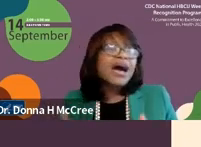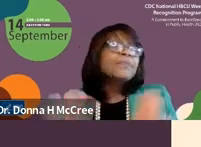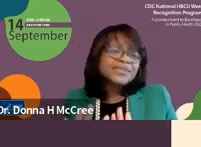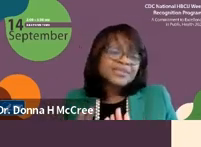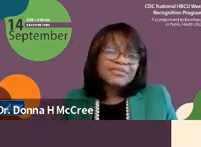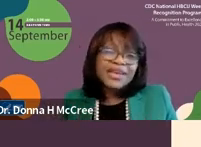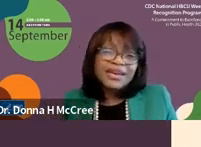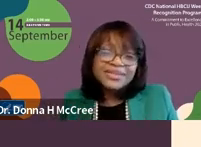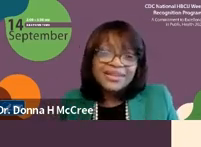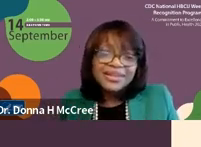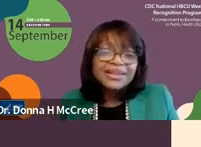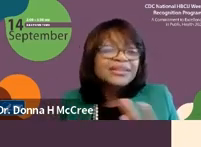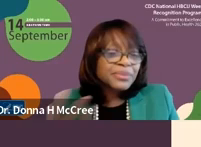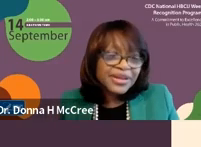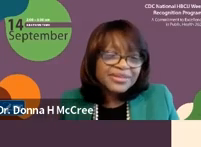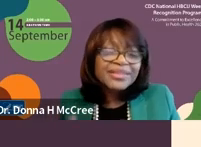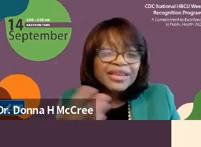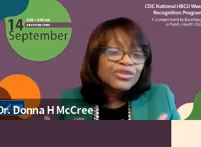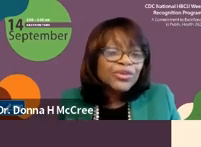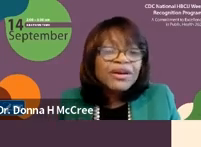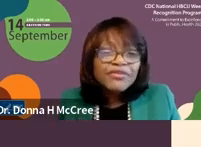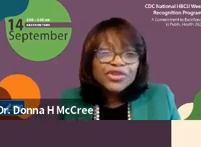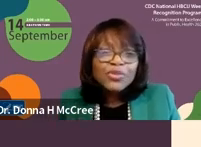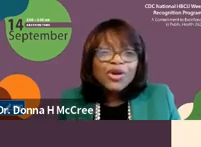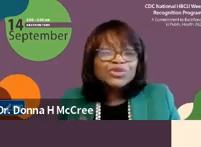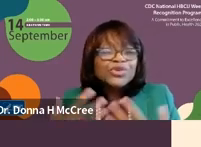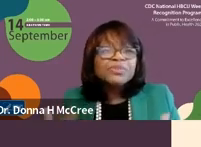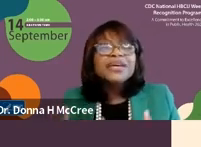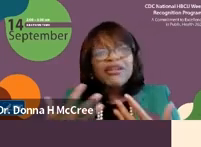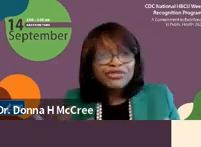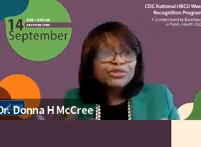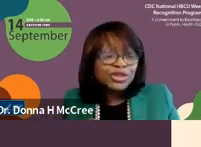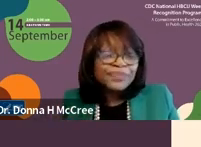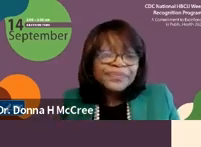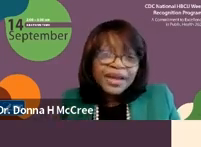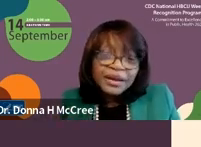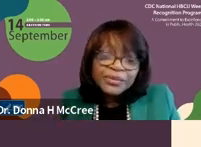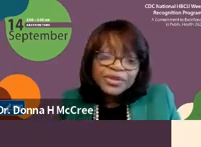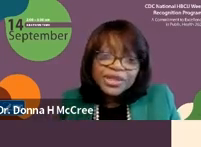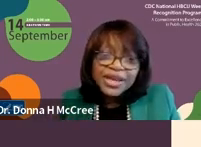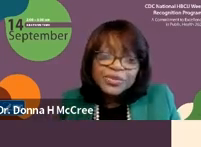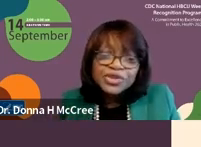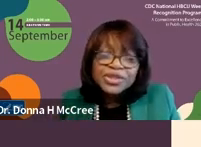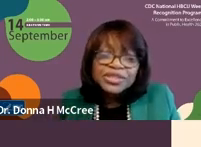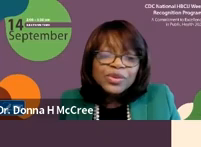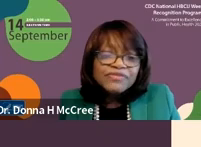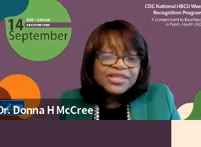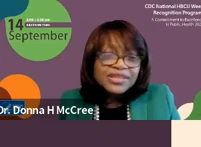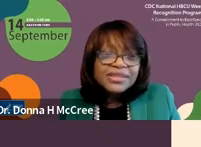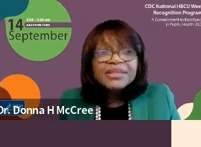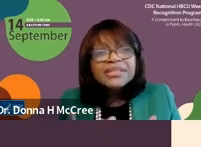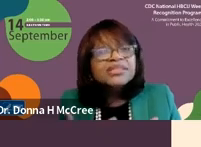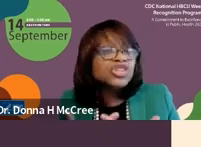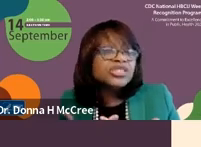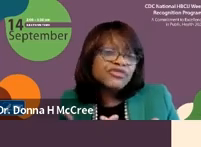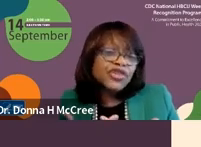not the opposite of that. And Kaylin and Brandon, thank you for your work towards being our future. And we realize we do need to invest